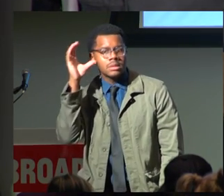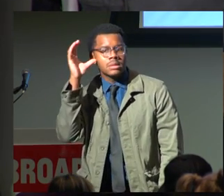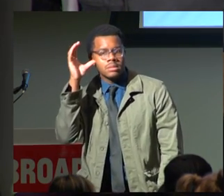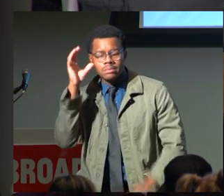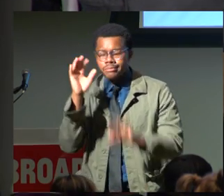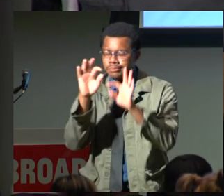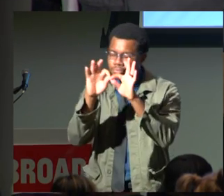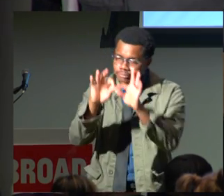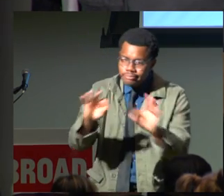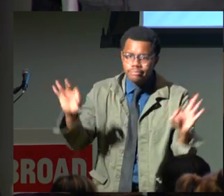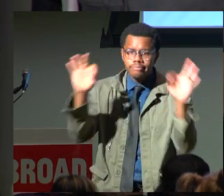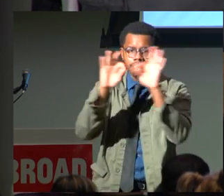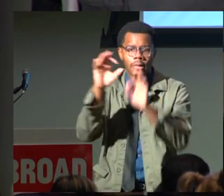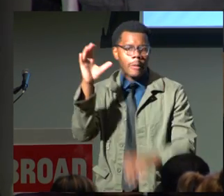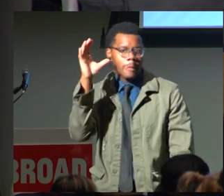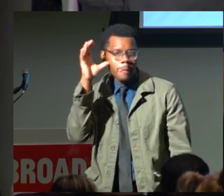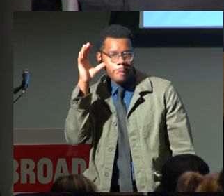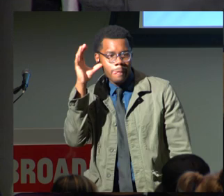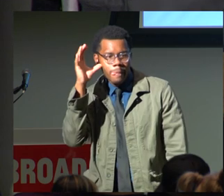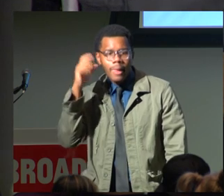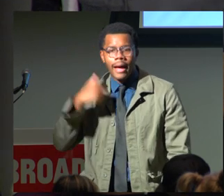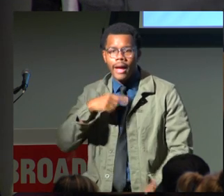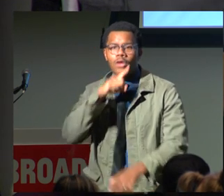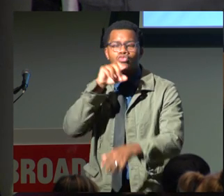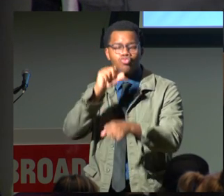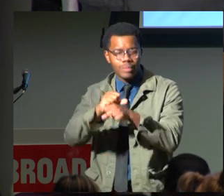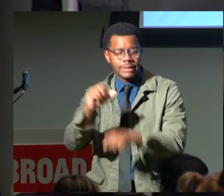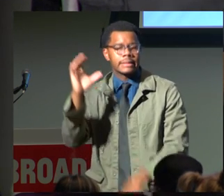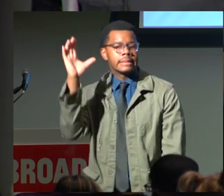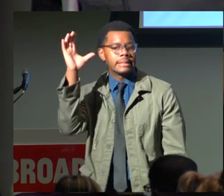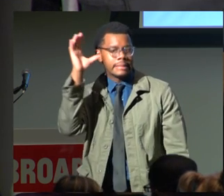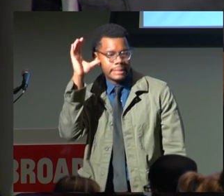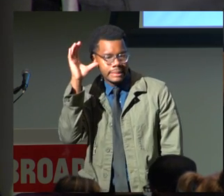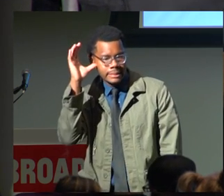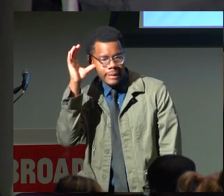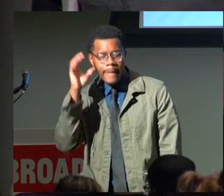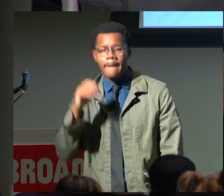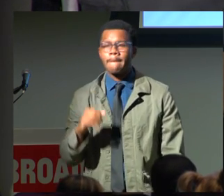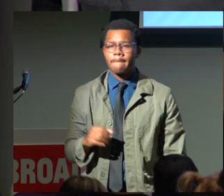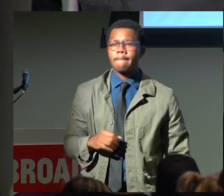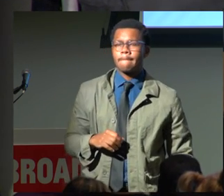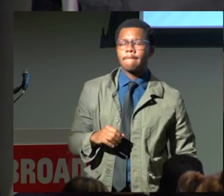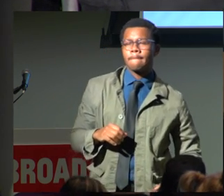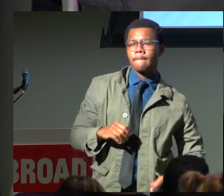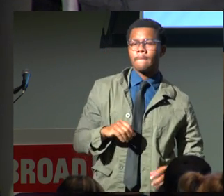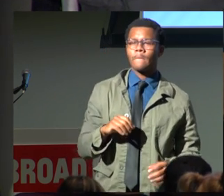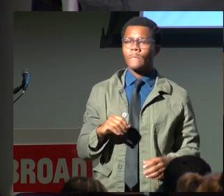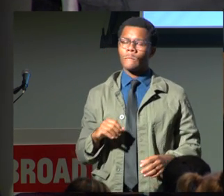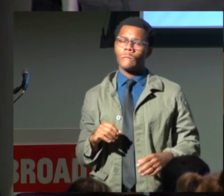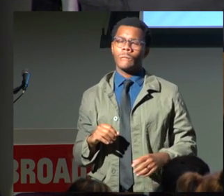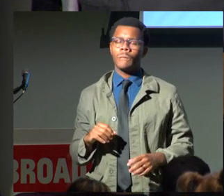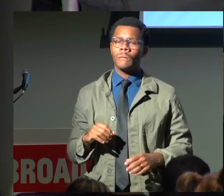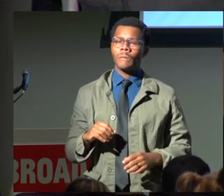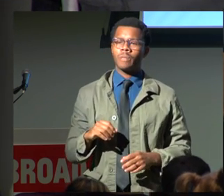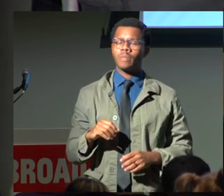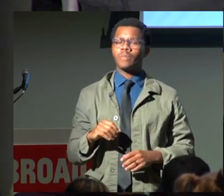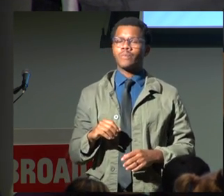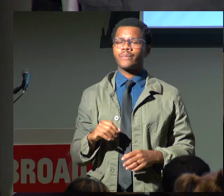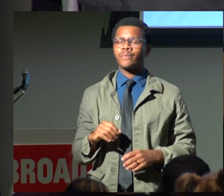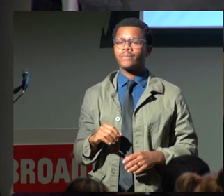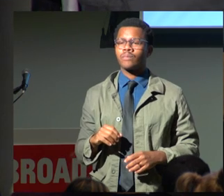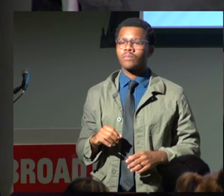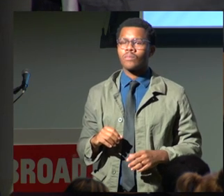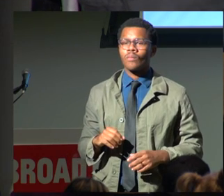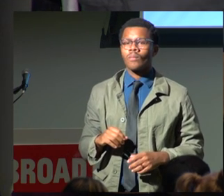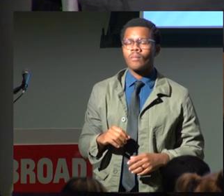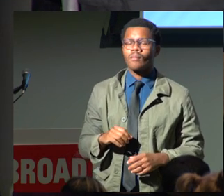I take heed to what she's saying to me. And I would say 90% of my choices in